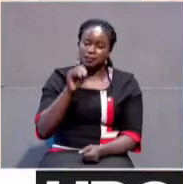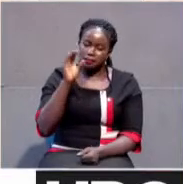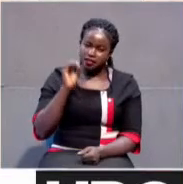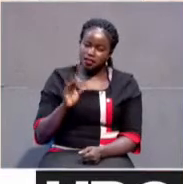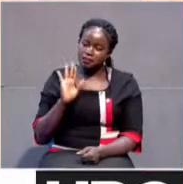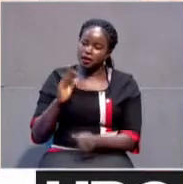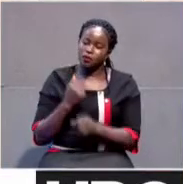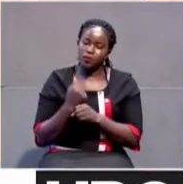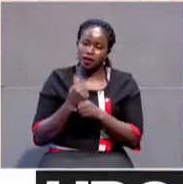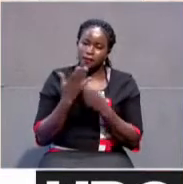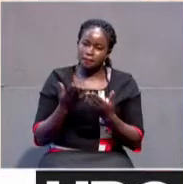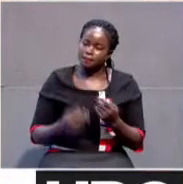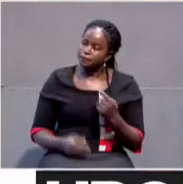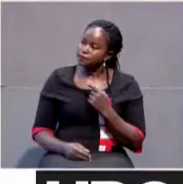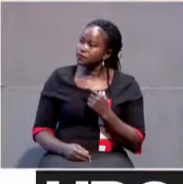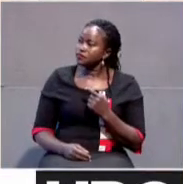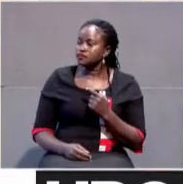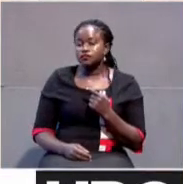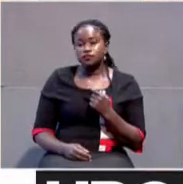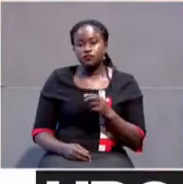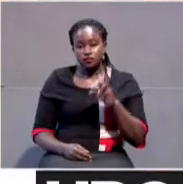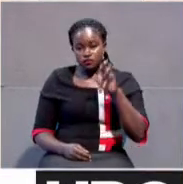These 8 manifesto